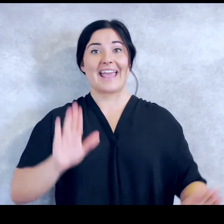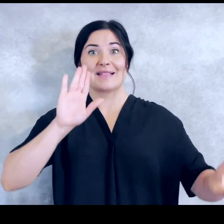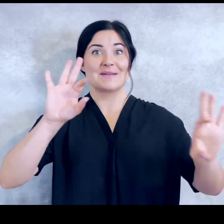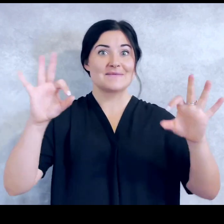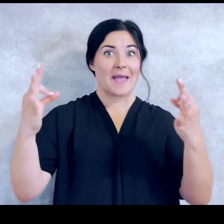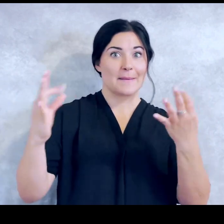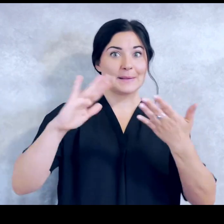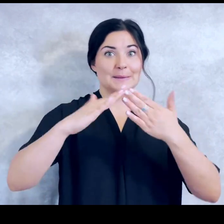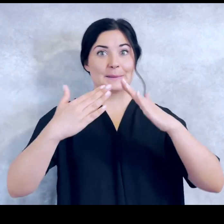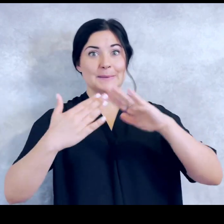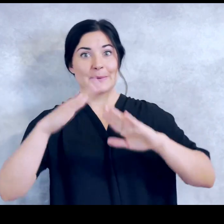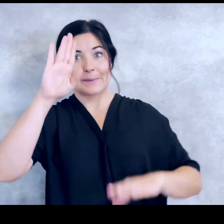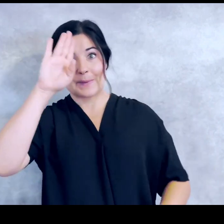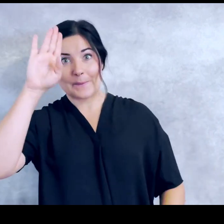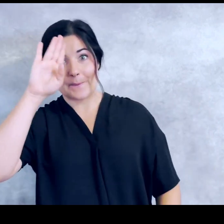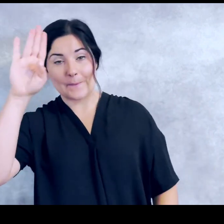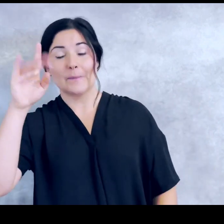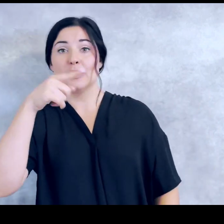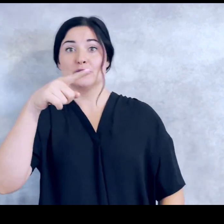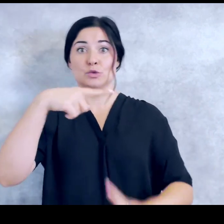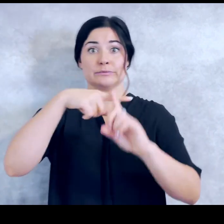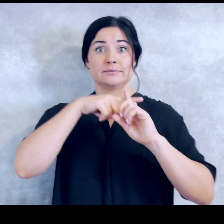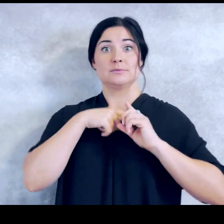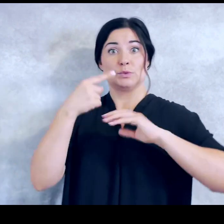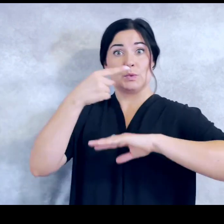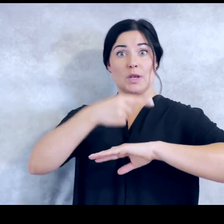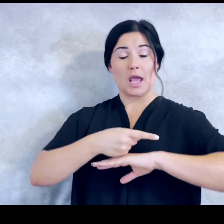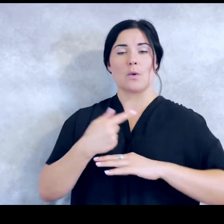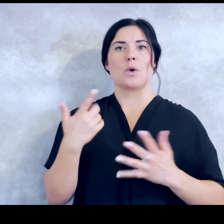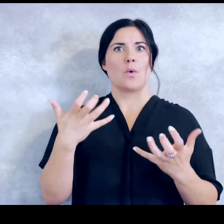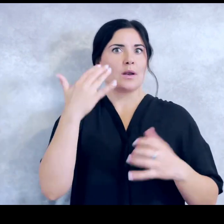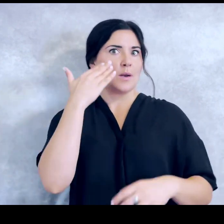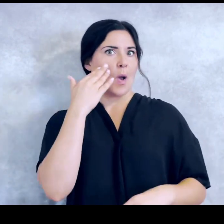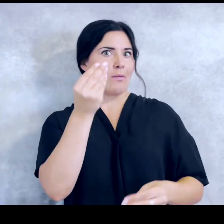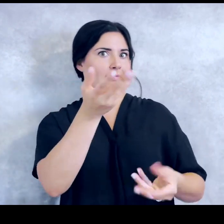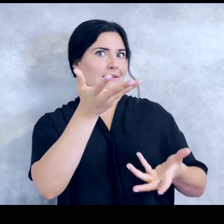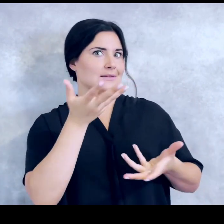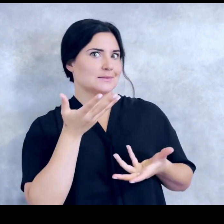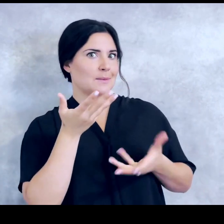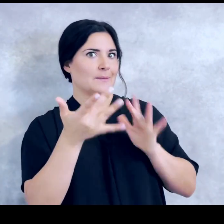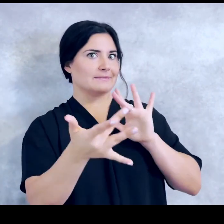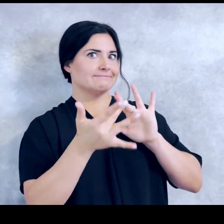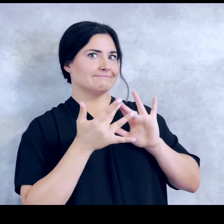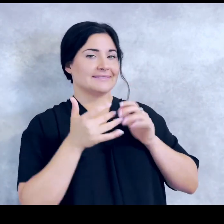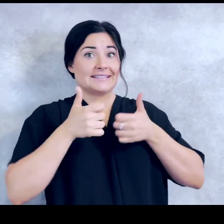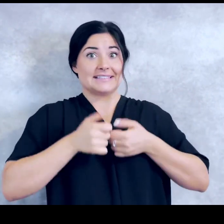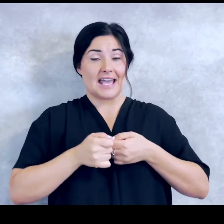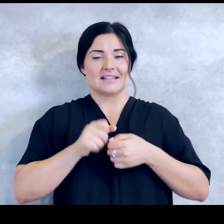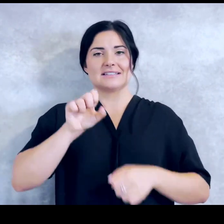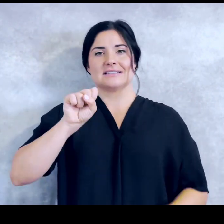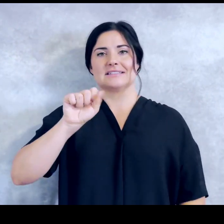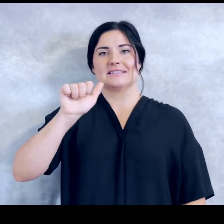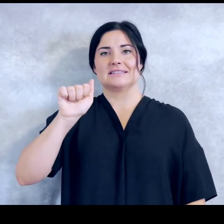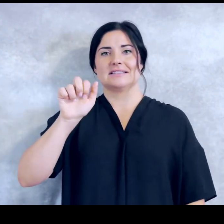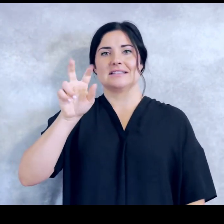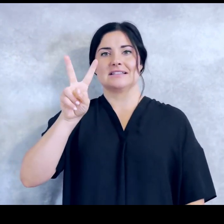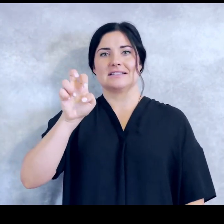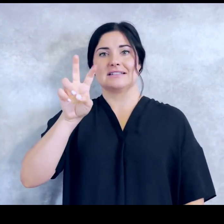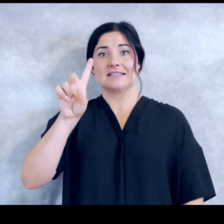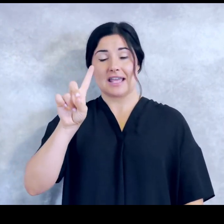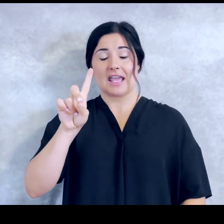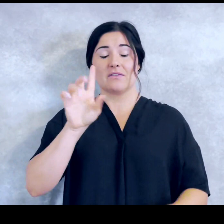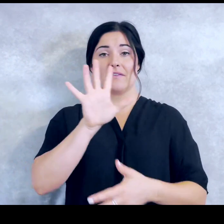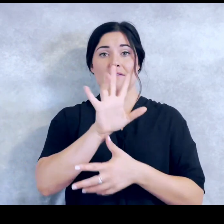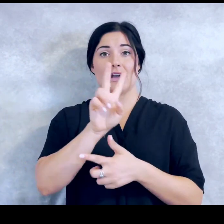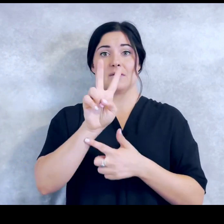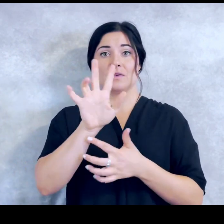Hey family, if you've made a decision for Jesus at any point of the message today, we'd love to follow up with you and connect. You can text the word SAVED to 52525